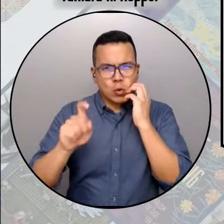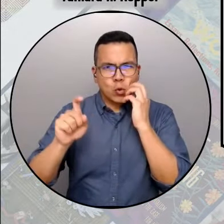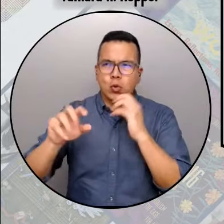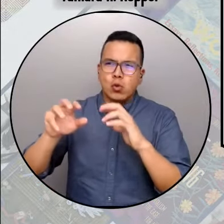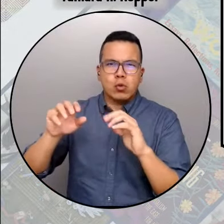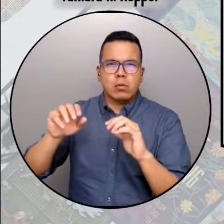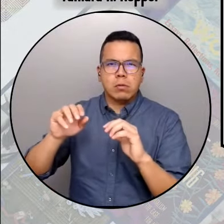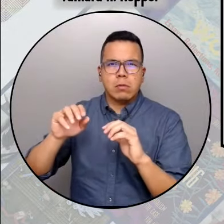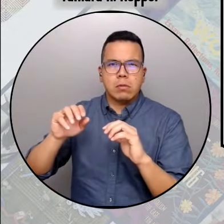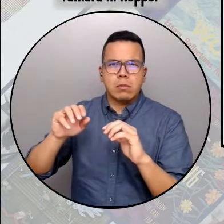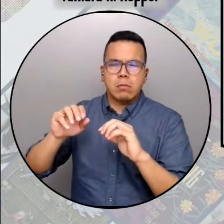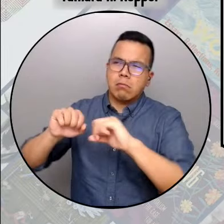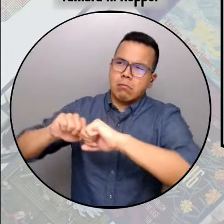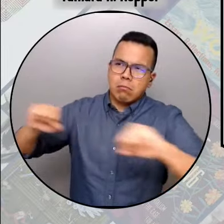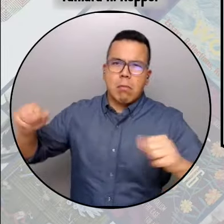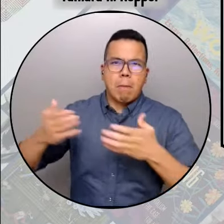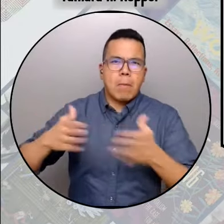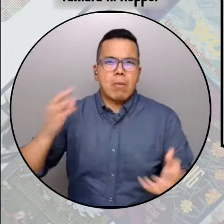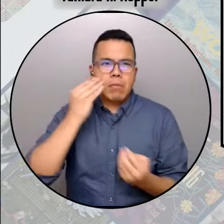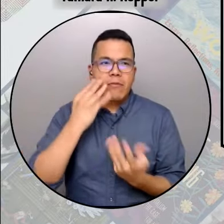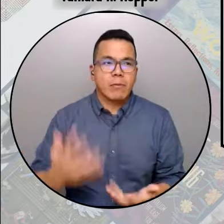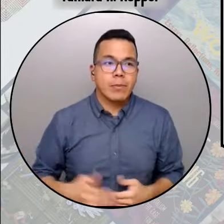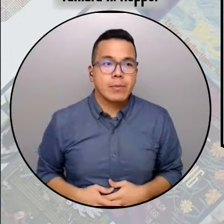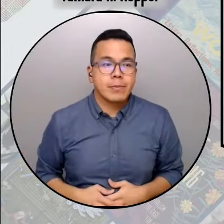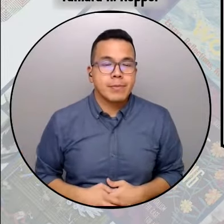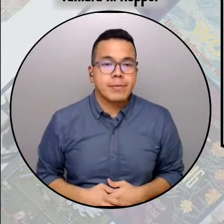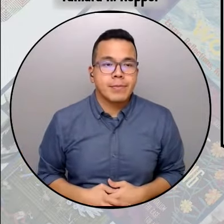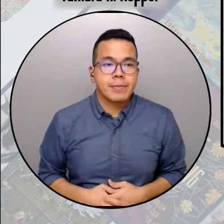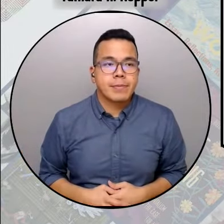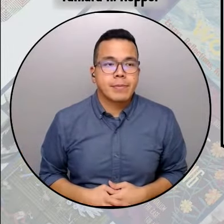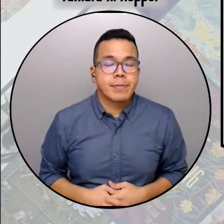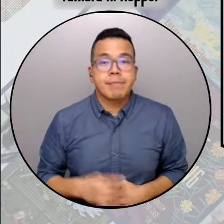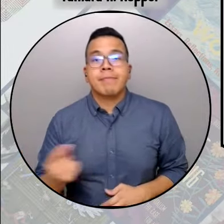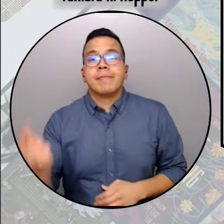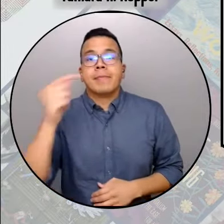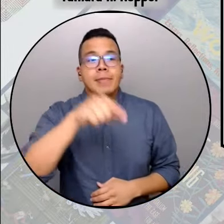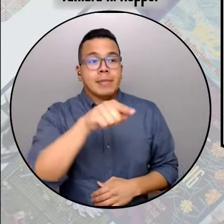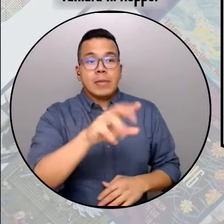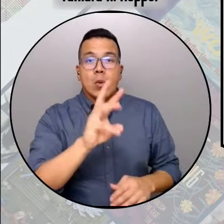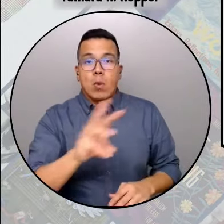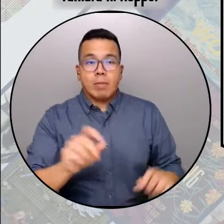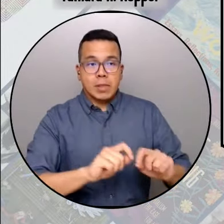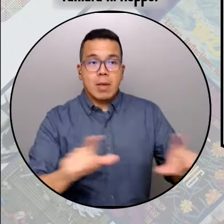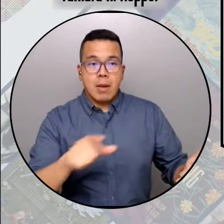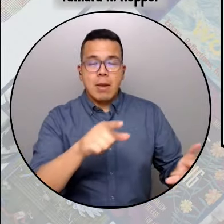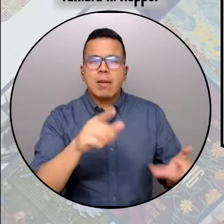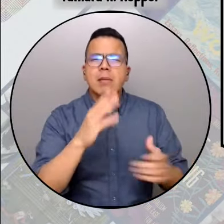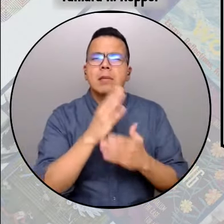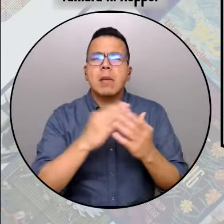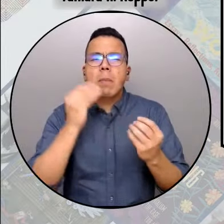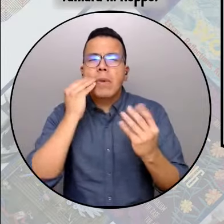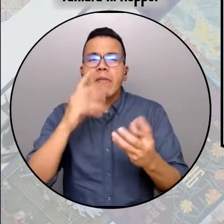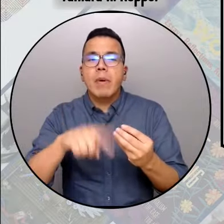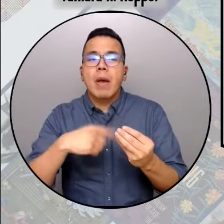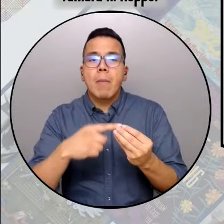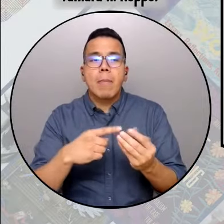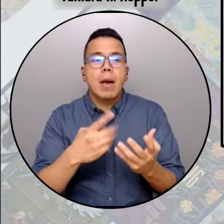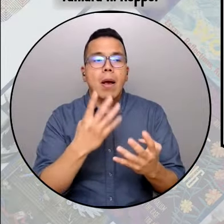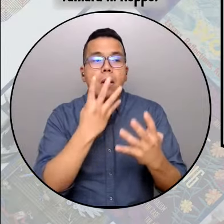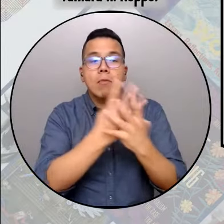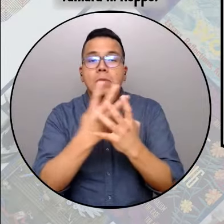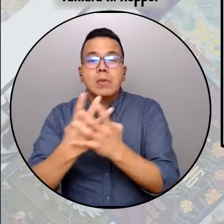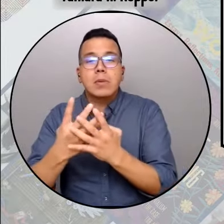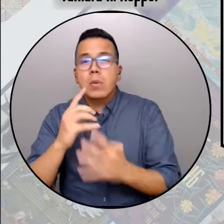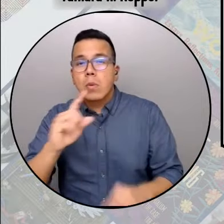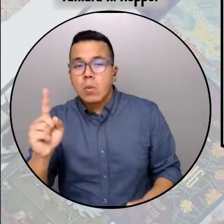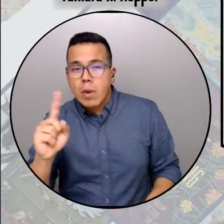number comes from that. This is where you would find some of the information about the detention centers as well.